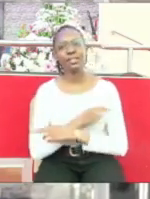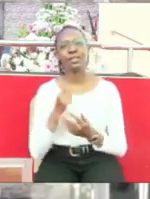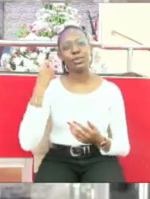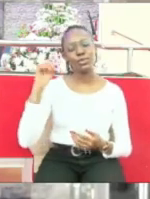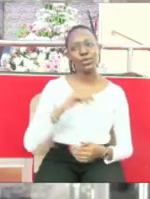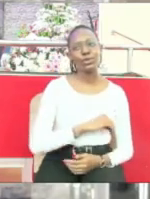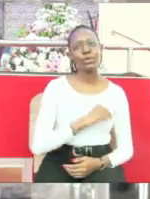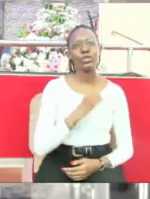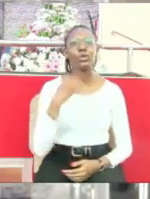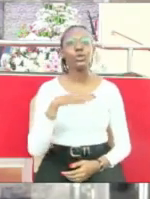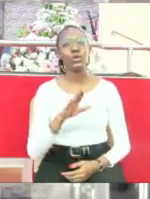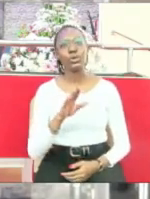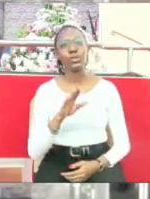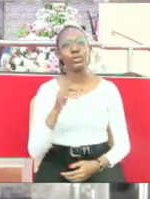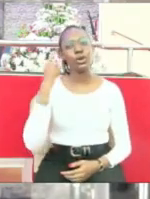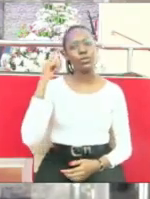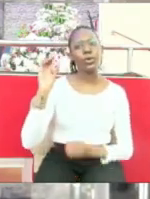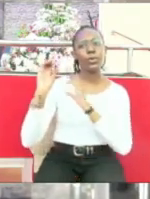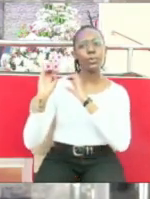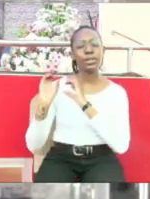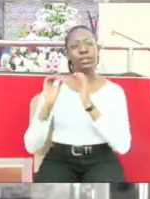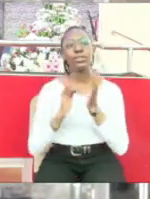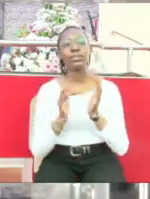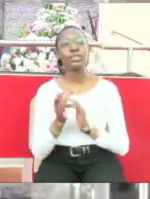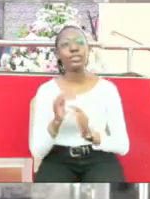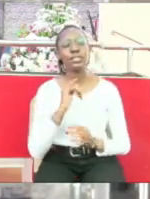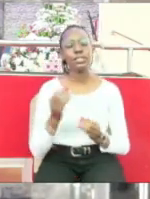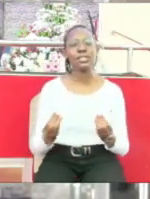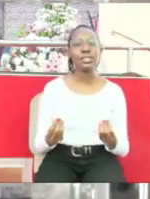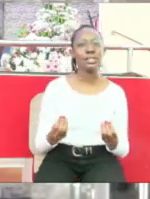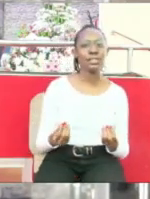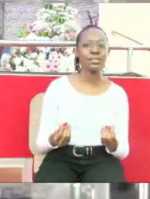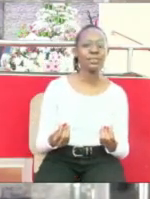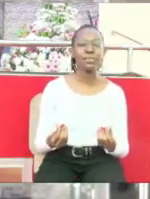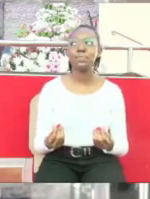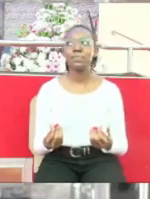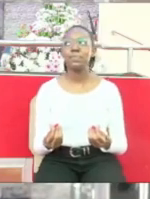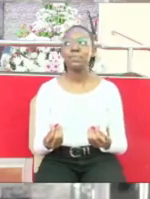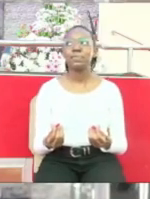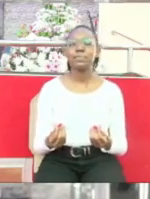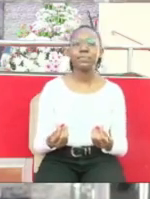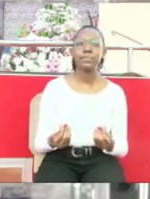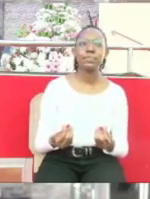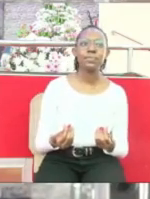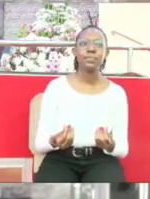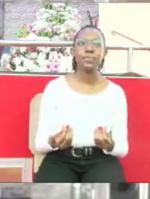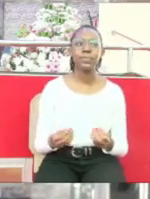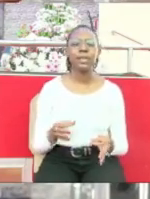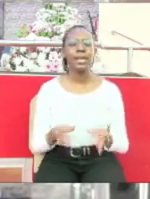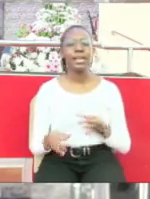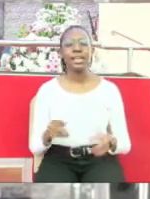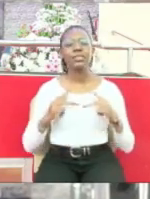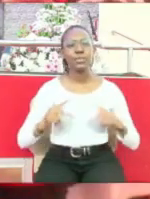kwa nafsi yenu. For my yoke is easy. Kwa sababu nira yangu ni rahisi. And my burden is light. na mzigo wangu ni rahisi. If they chose to follow him,